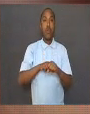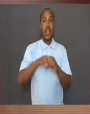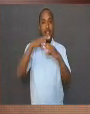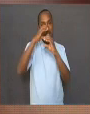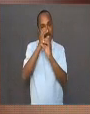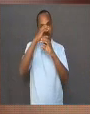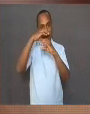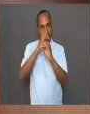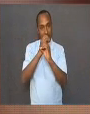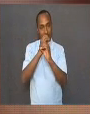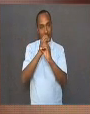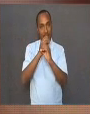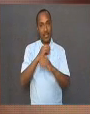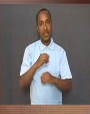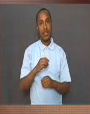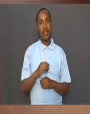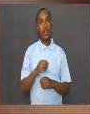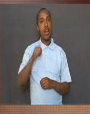During an experiment,